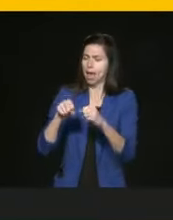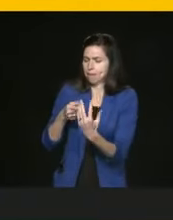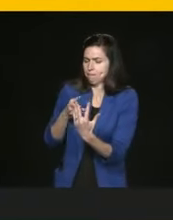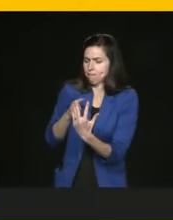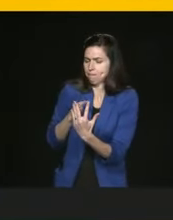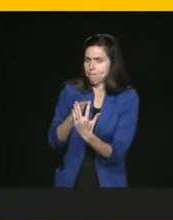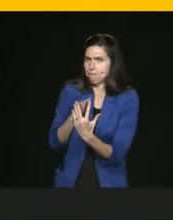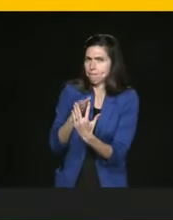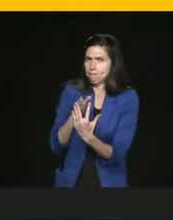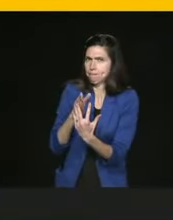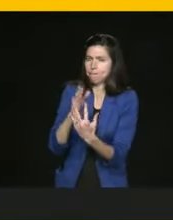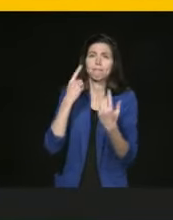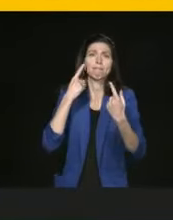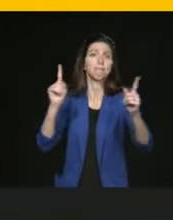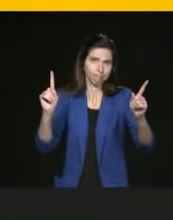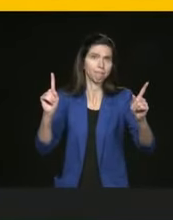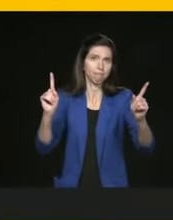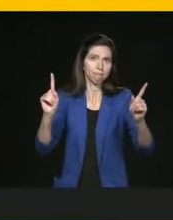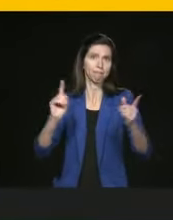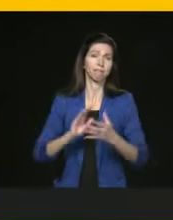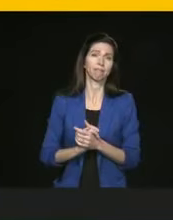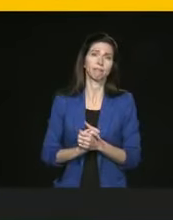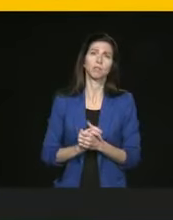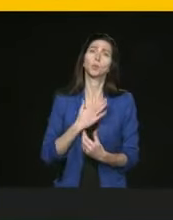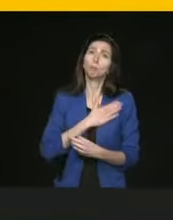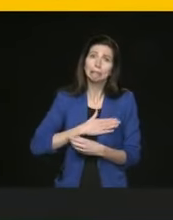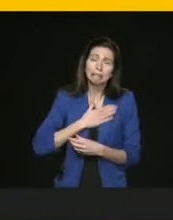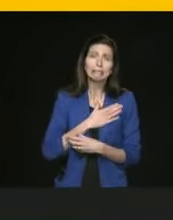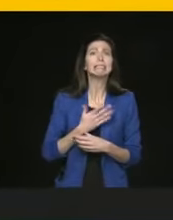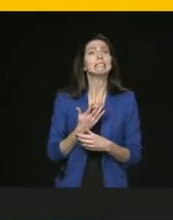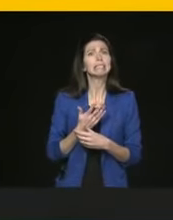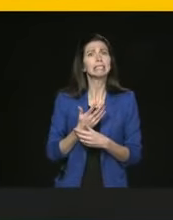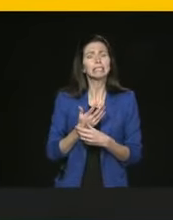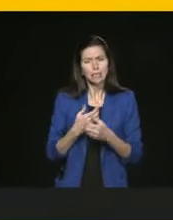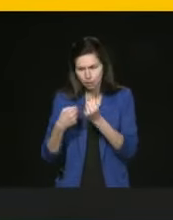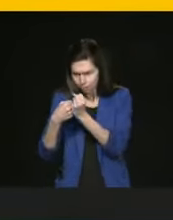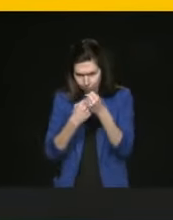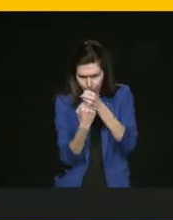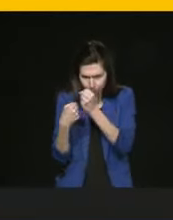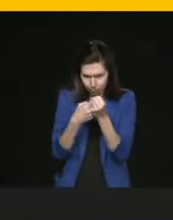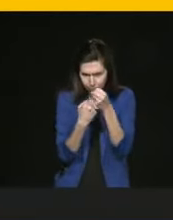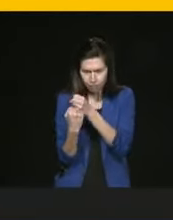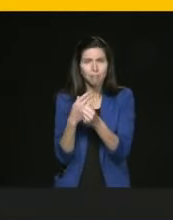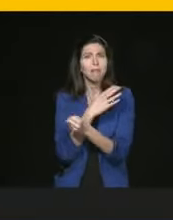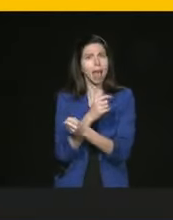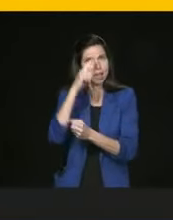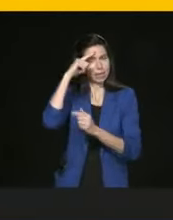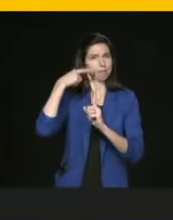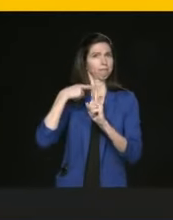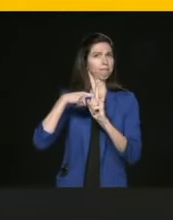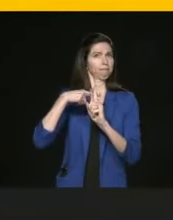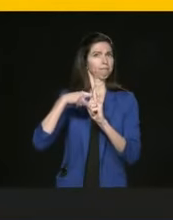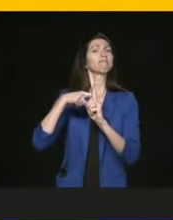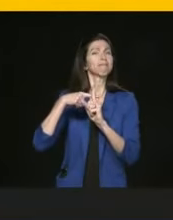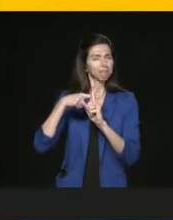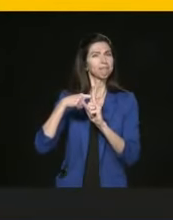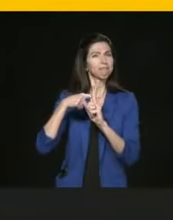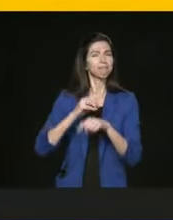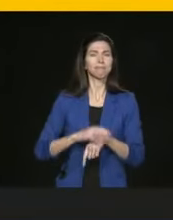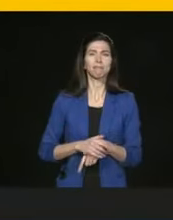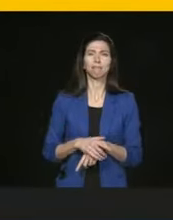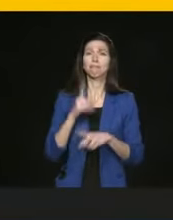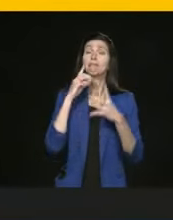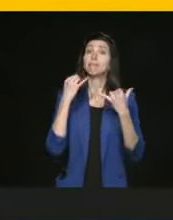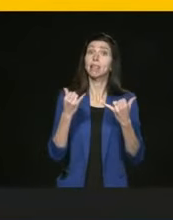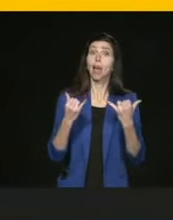Let's take care of each other and keep hope. And now, an update on the Canada Emergency